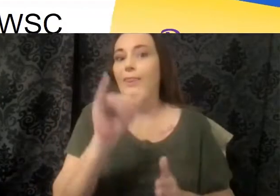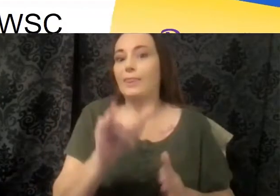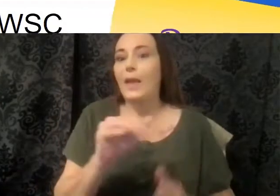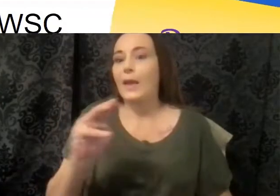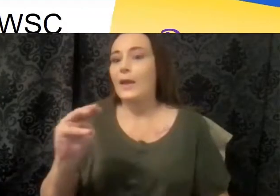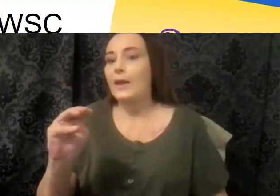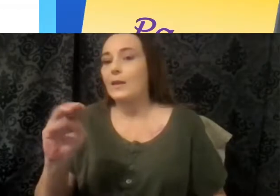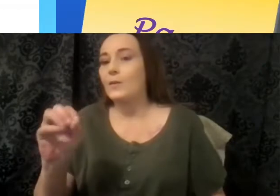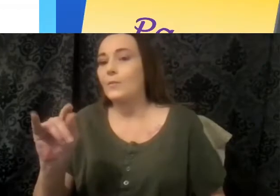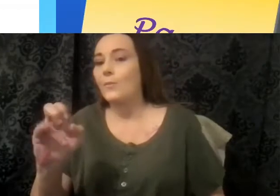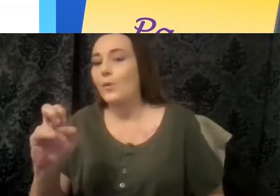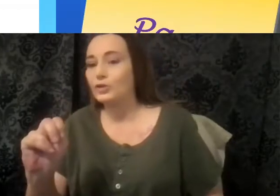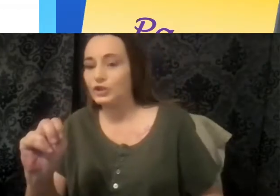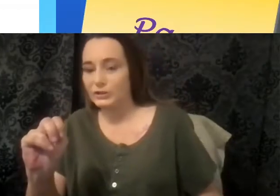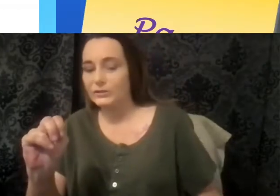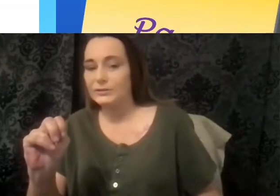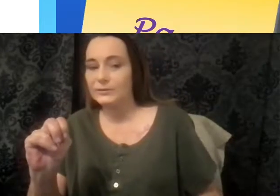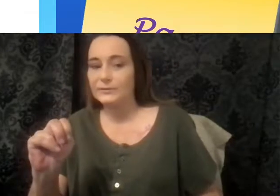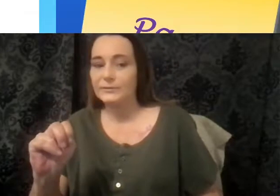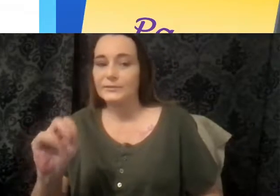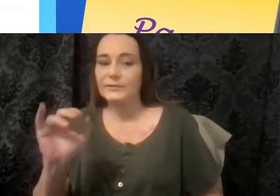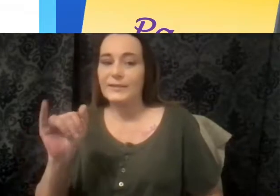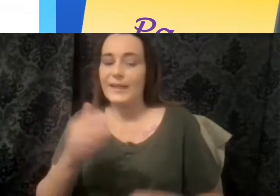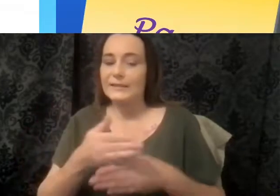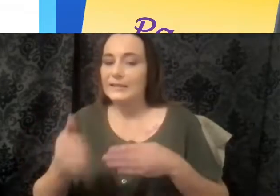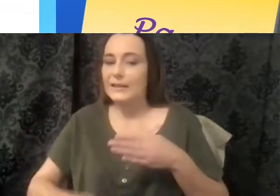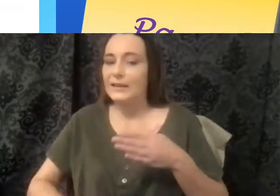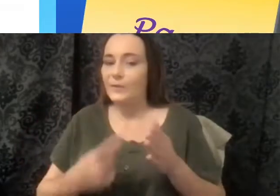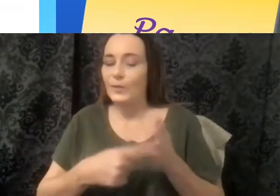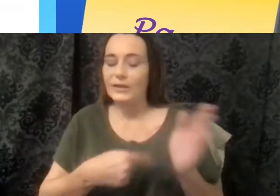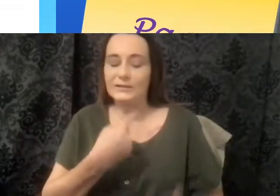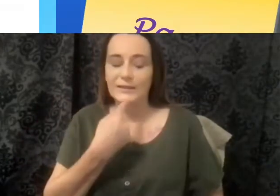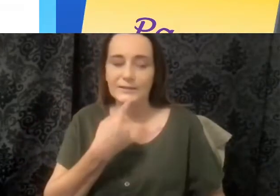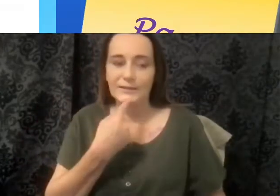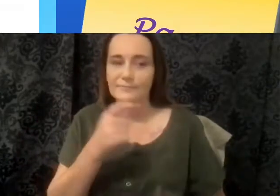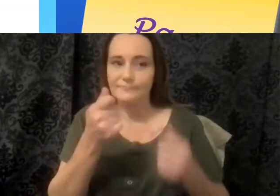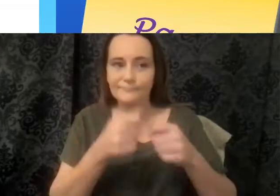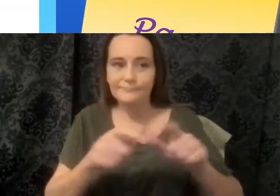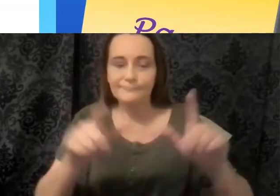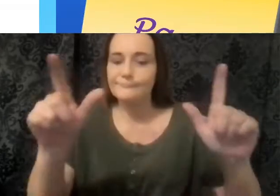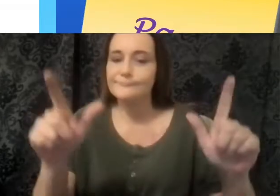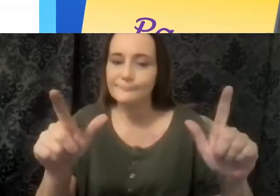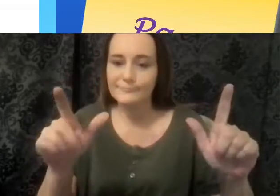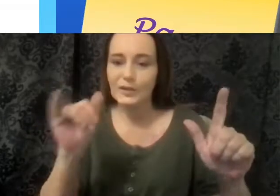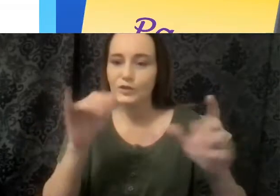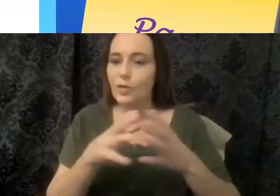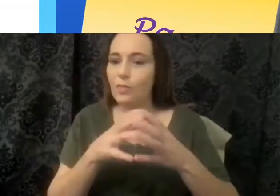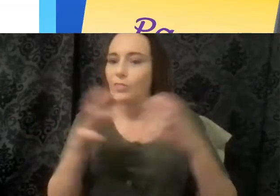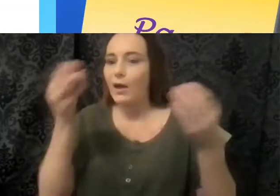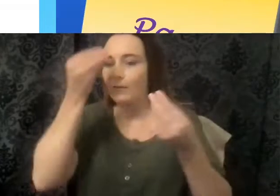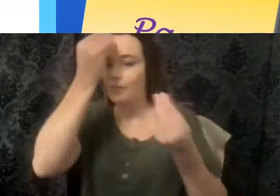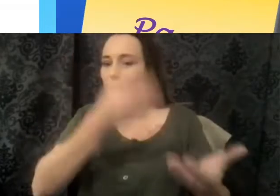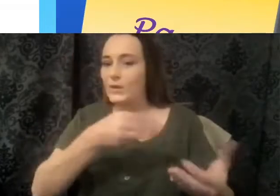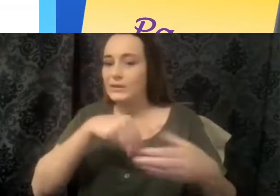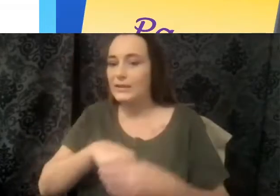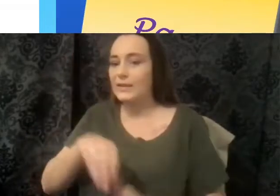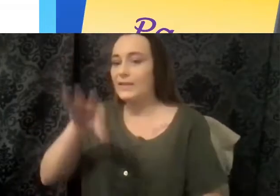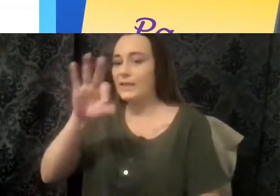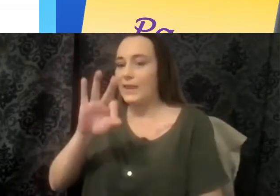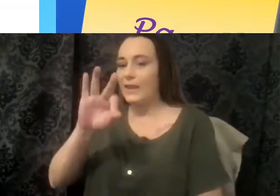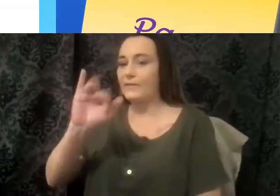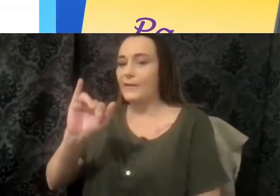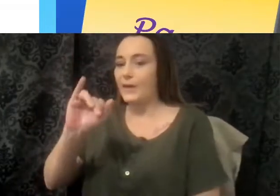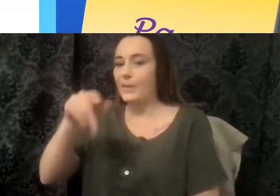So that is the end of what it says on the slideshow. As I said, there is an awful lot in the FIPT,